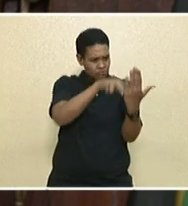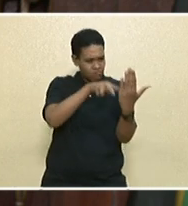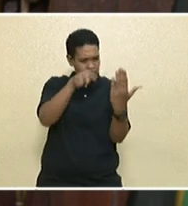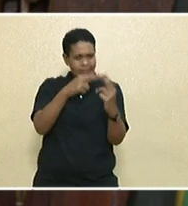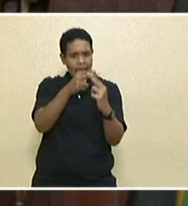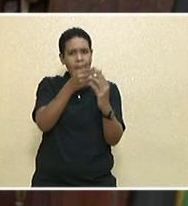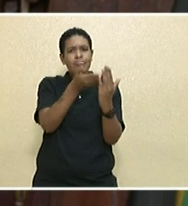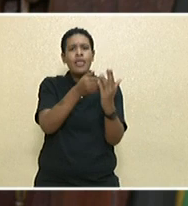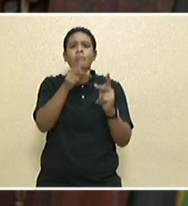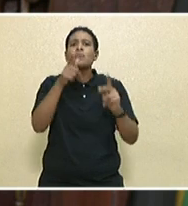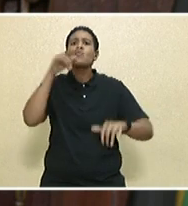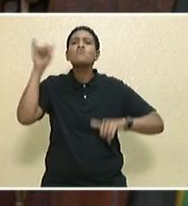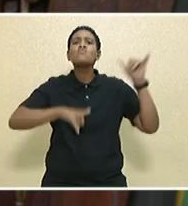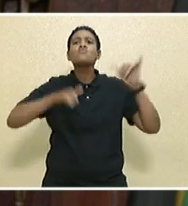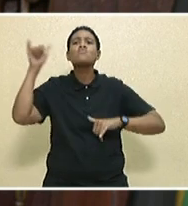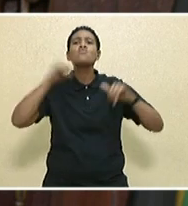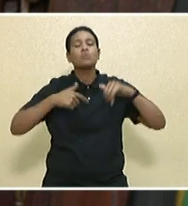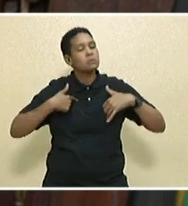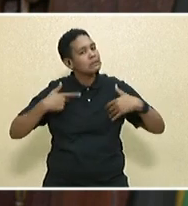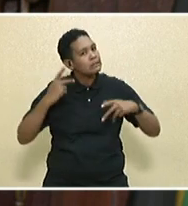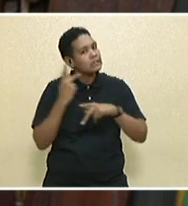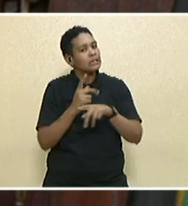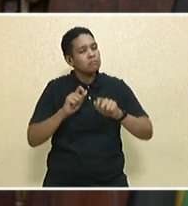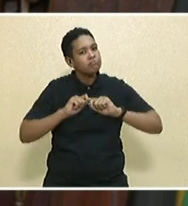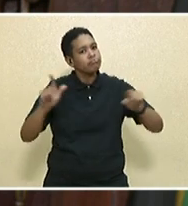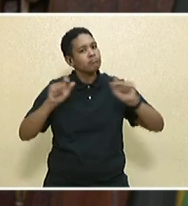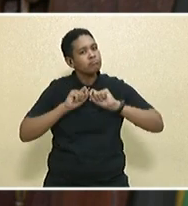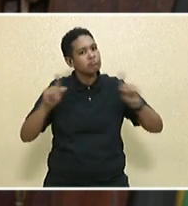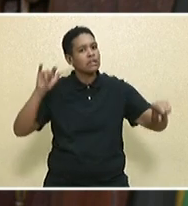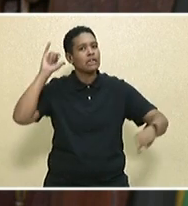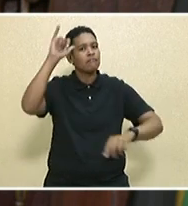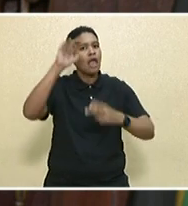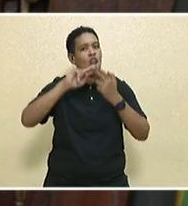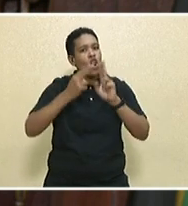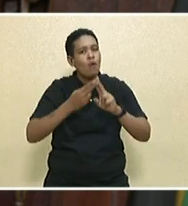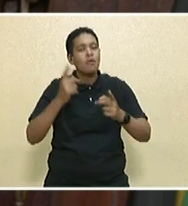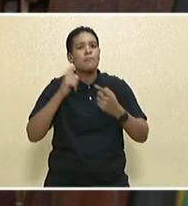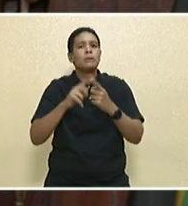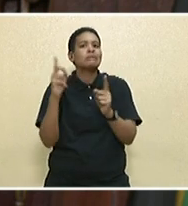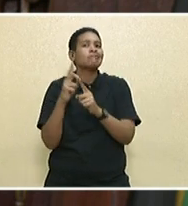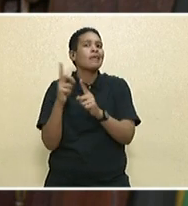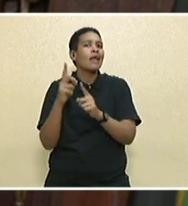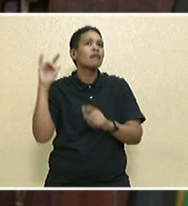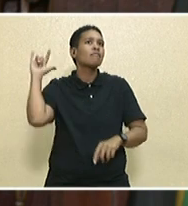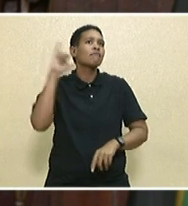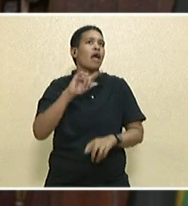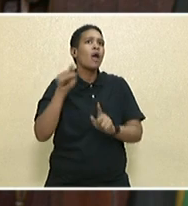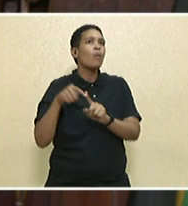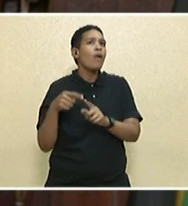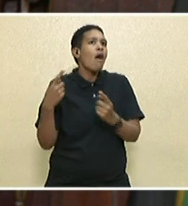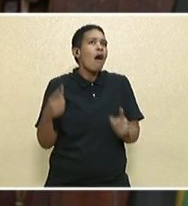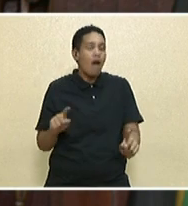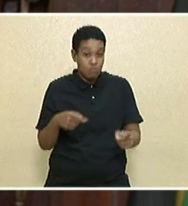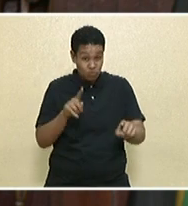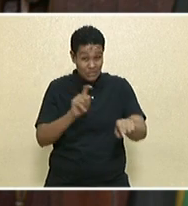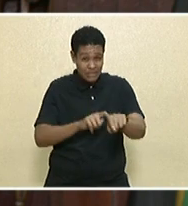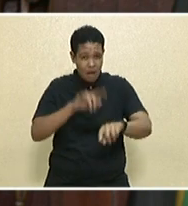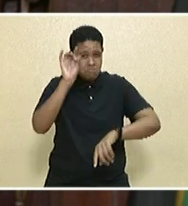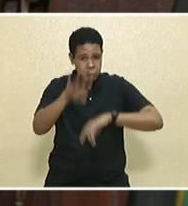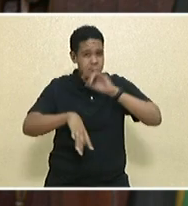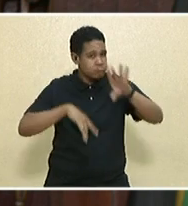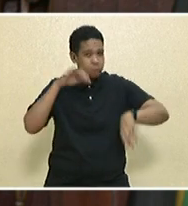to publicize all the flight numbers and dates of flights that have come into the island during that period of time.